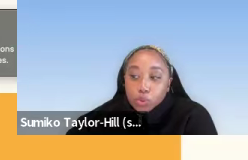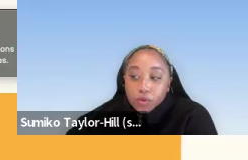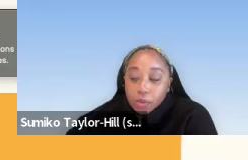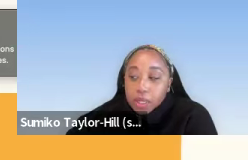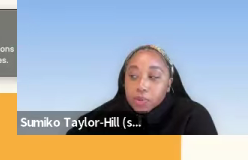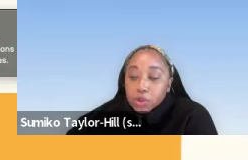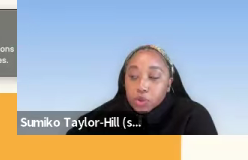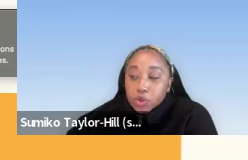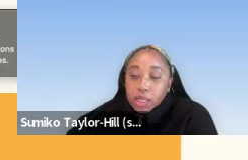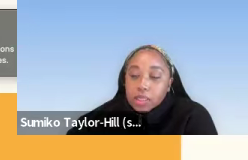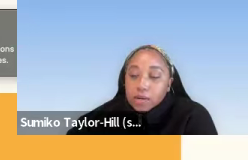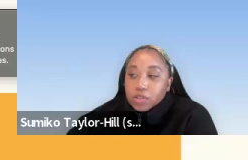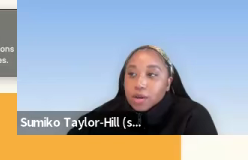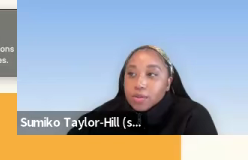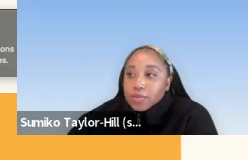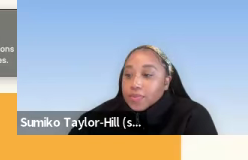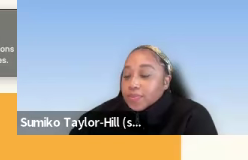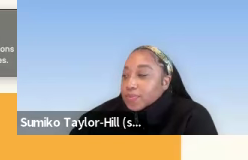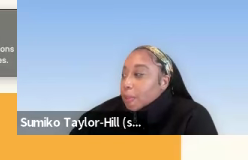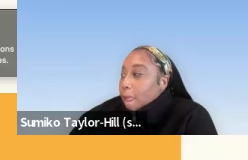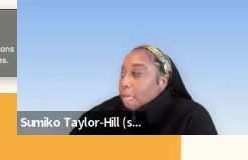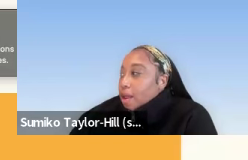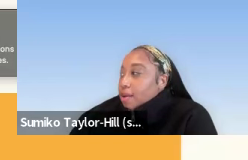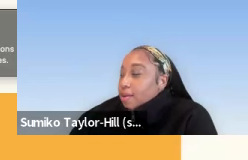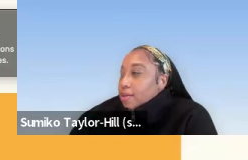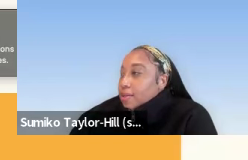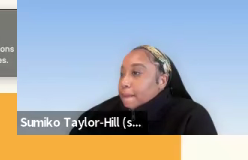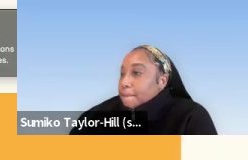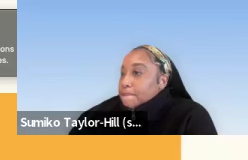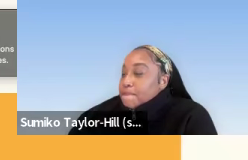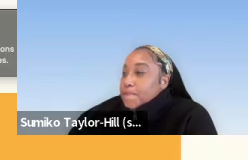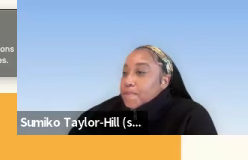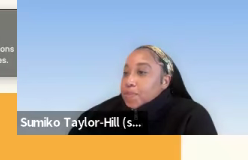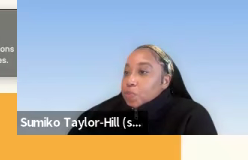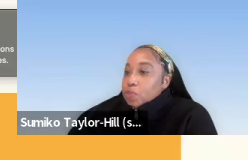police to refer people to treatment instead of jail.